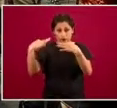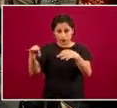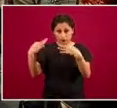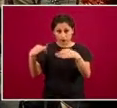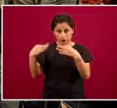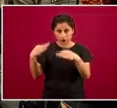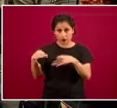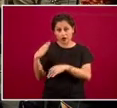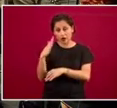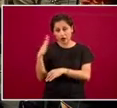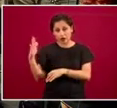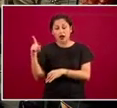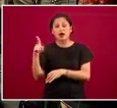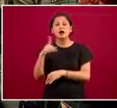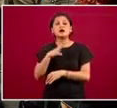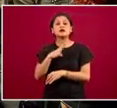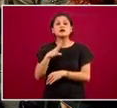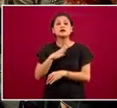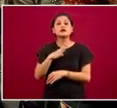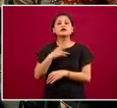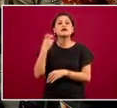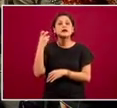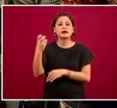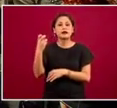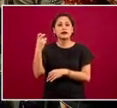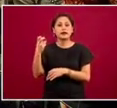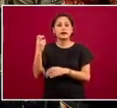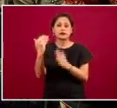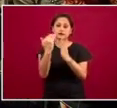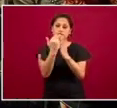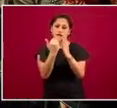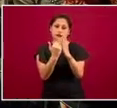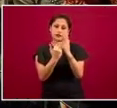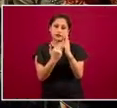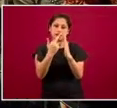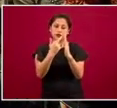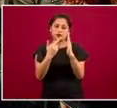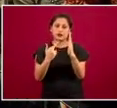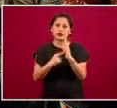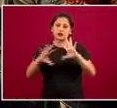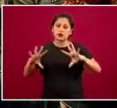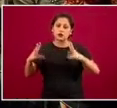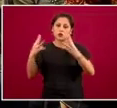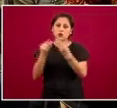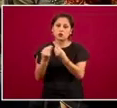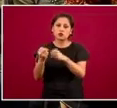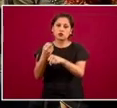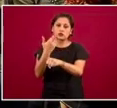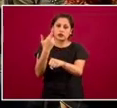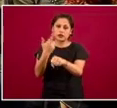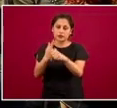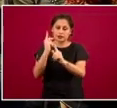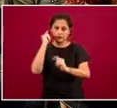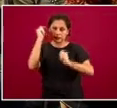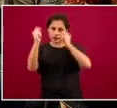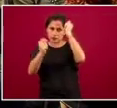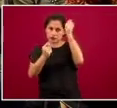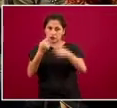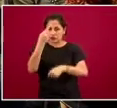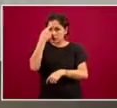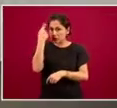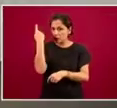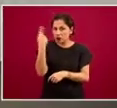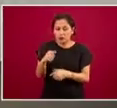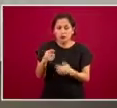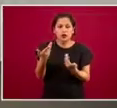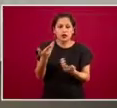Finally, the last set of protocols that you can also see in this slide to the right is the